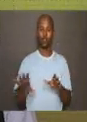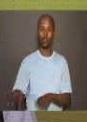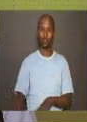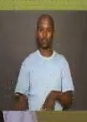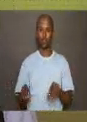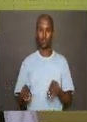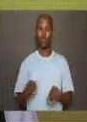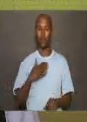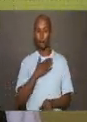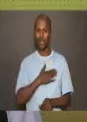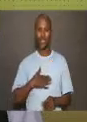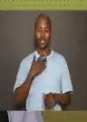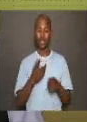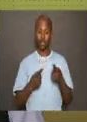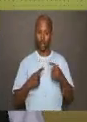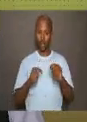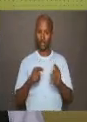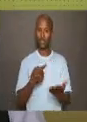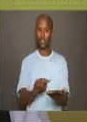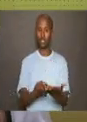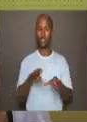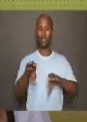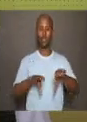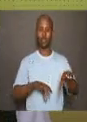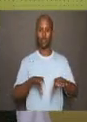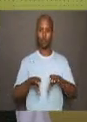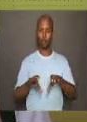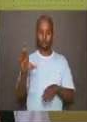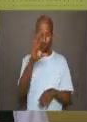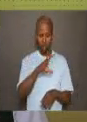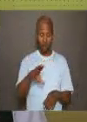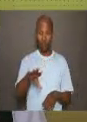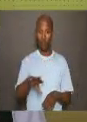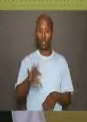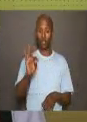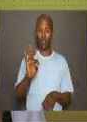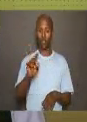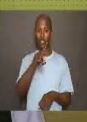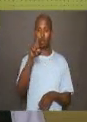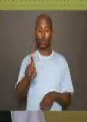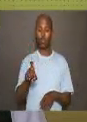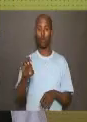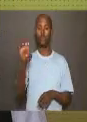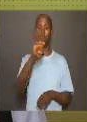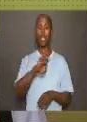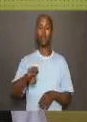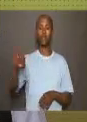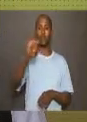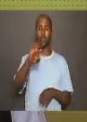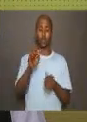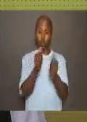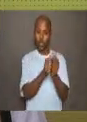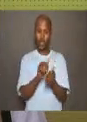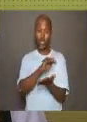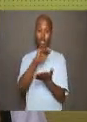Students, please try this activity. Find the equation of the ellipse with